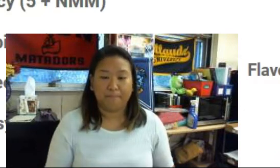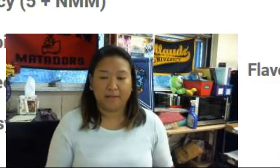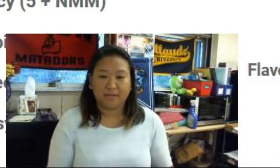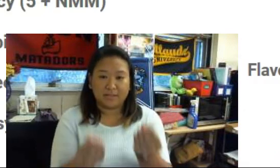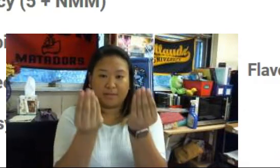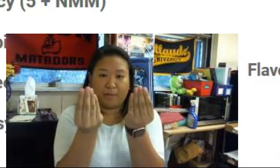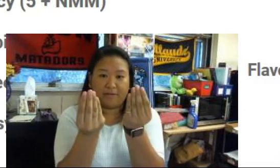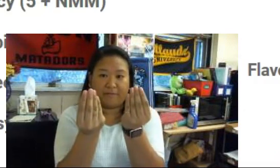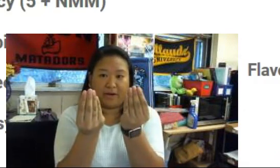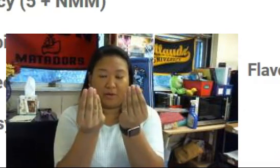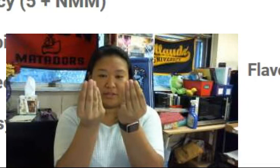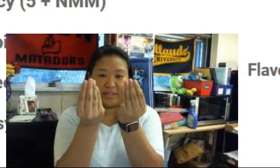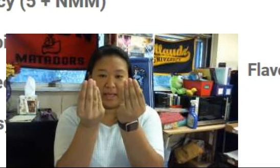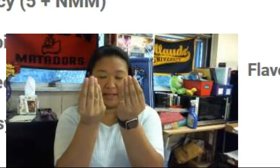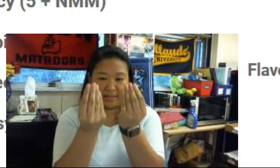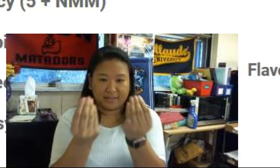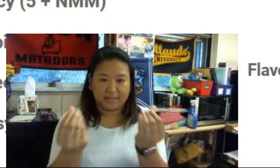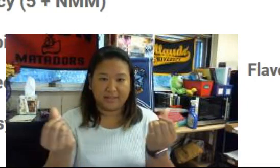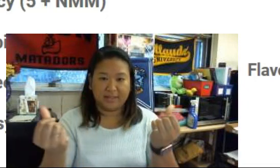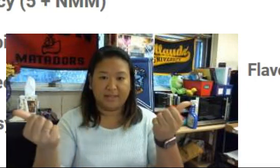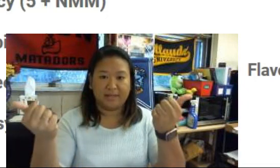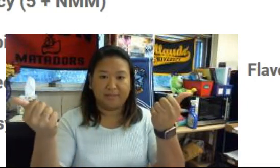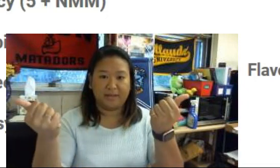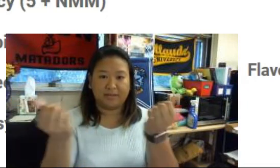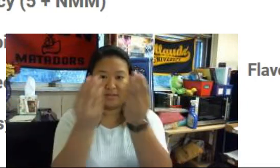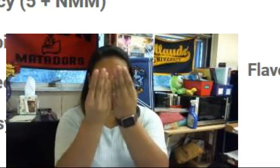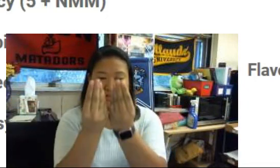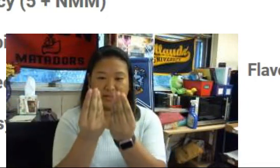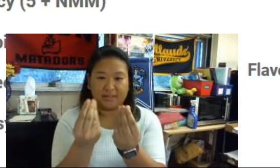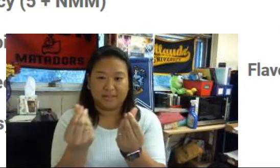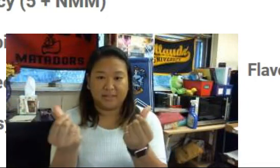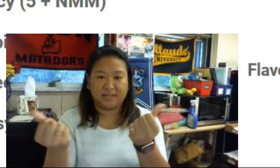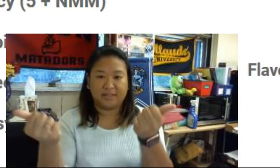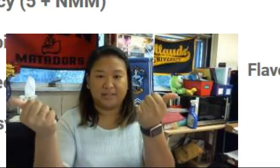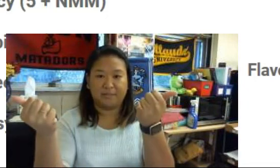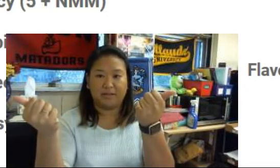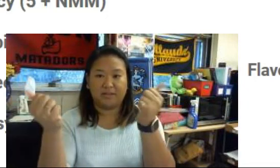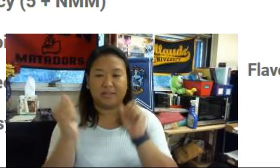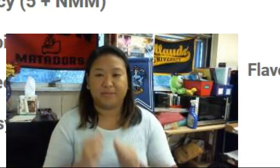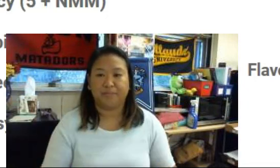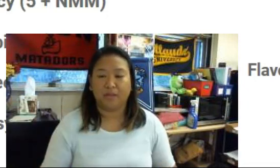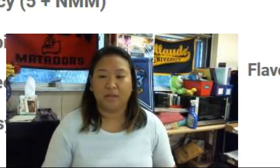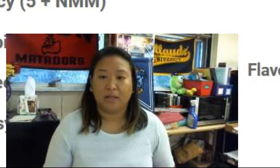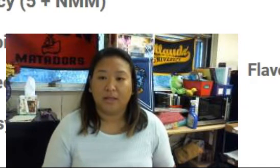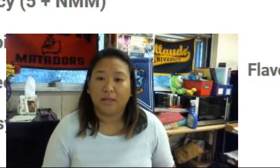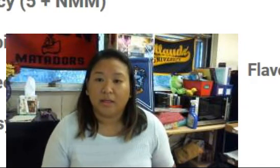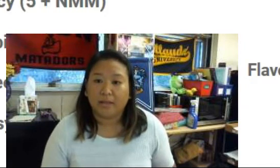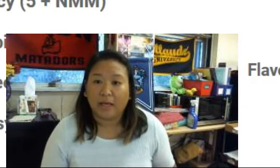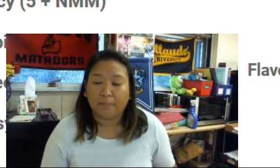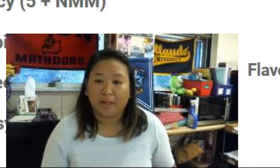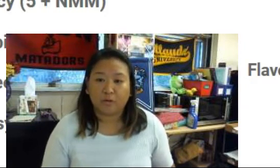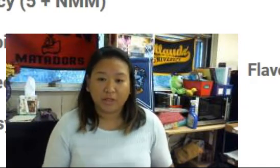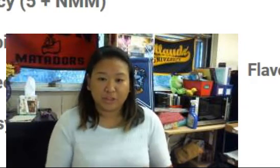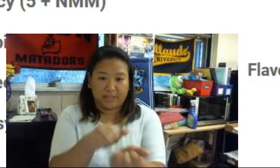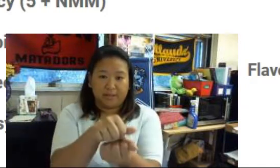Healthy. Melts, modified O's to A's. Melts. Melts.